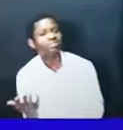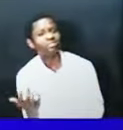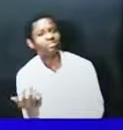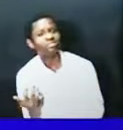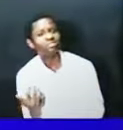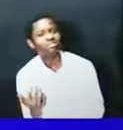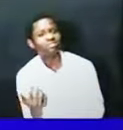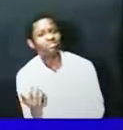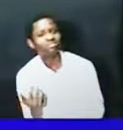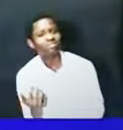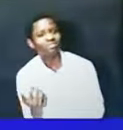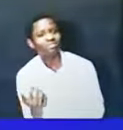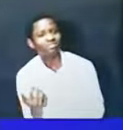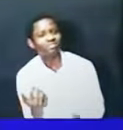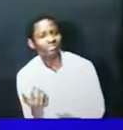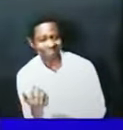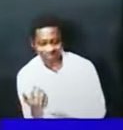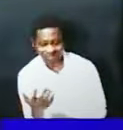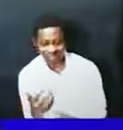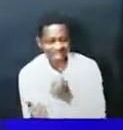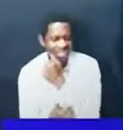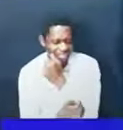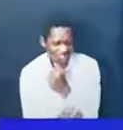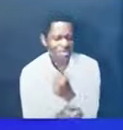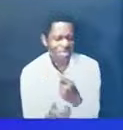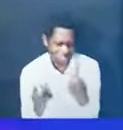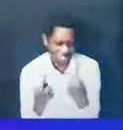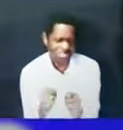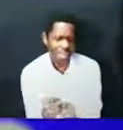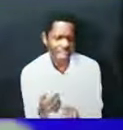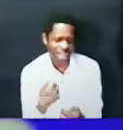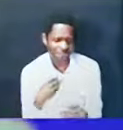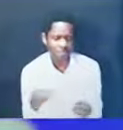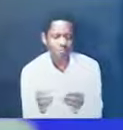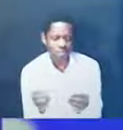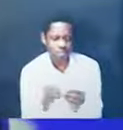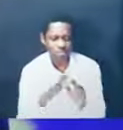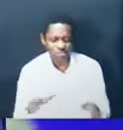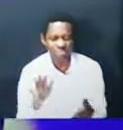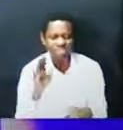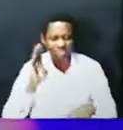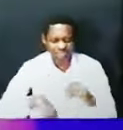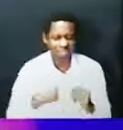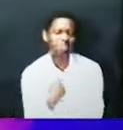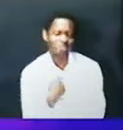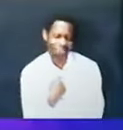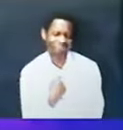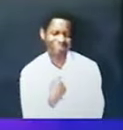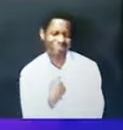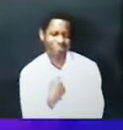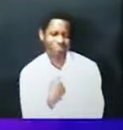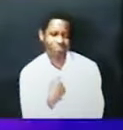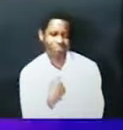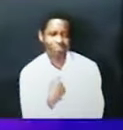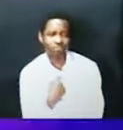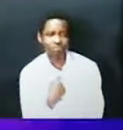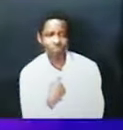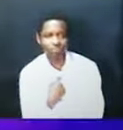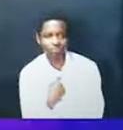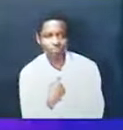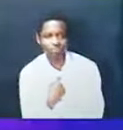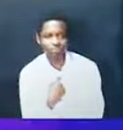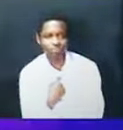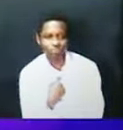Abraham did better than myself. Obo modin jemi ankasa. Ya de pa. Which of them was